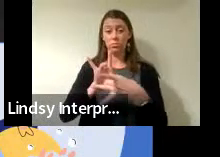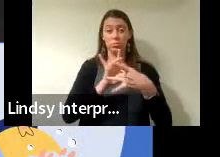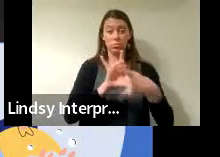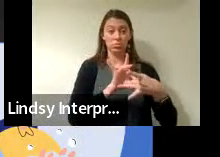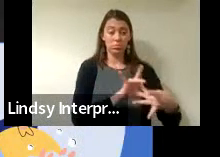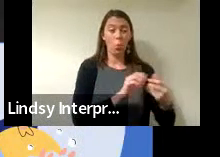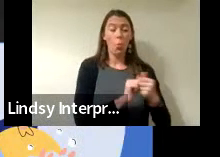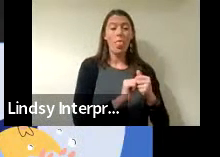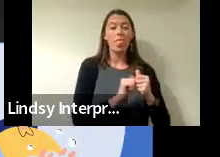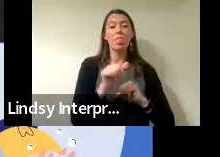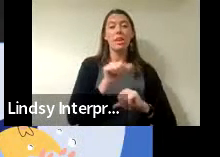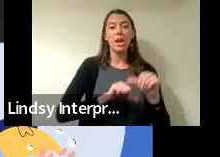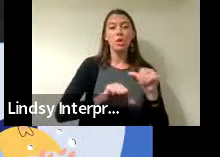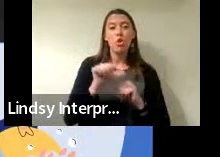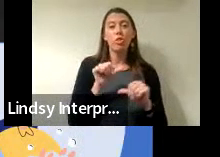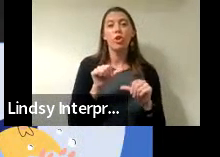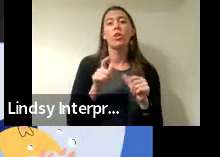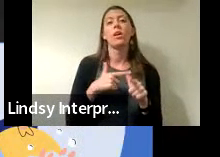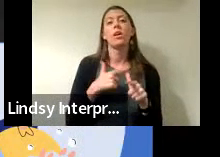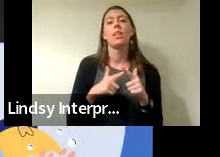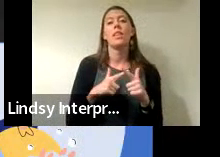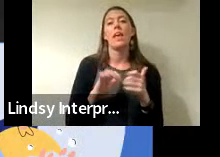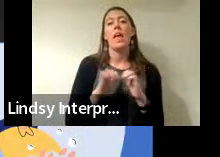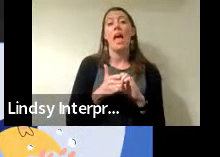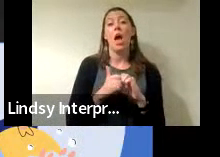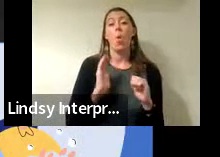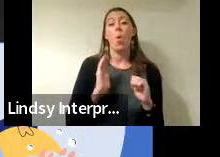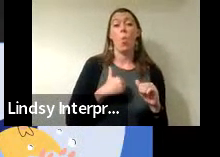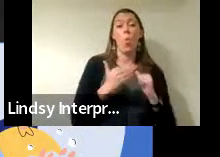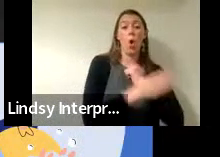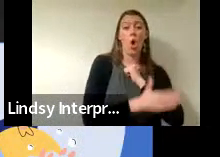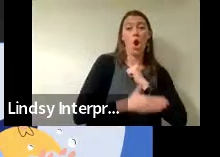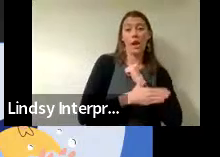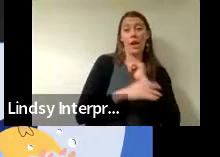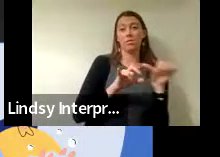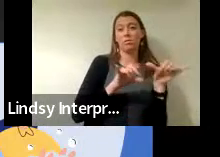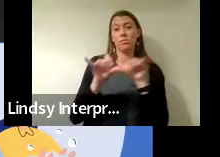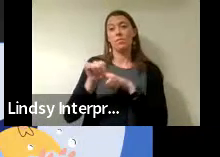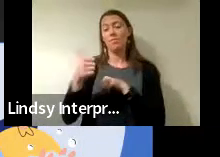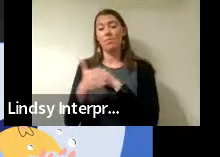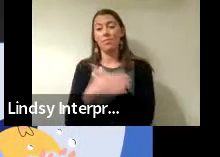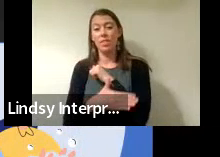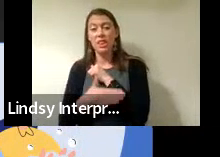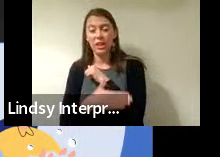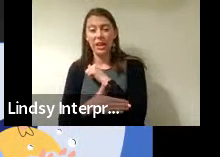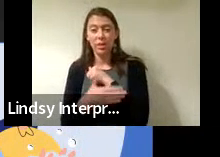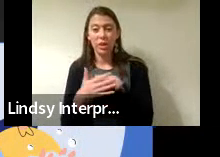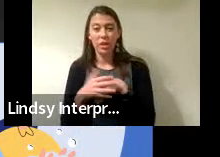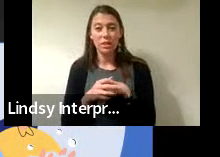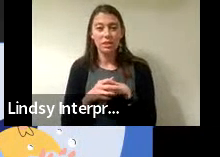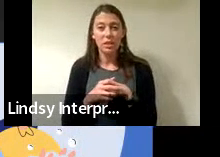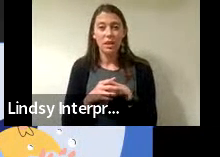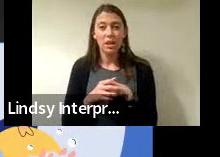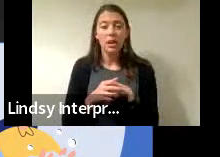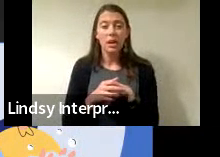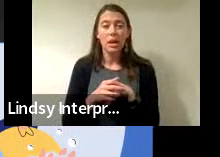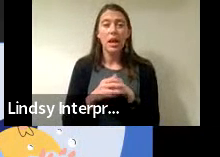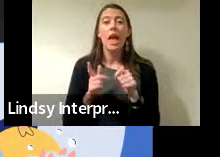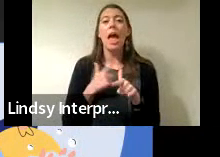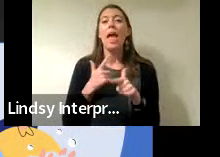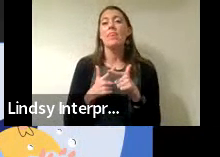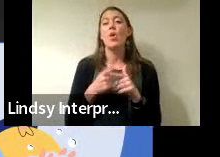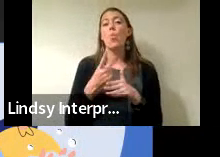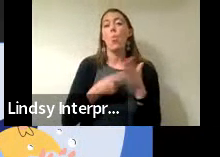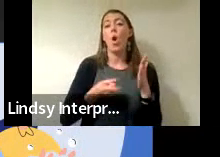that are going on that are really part of the core infrastructure that holds up, that enables us to get services